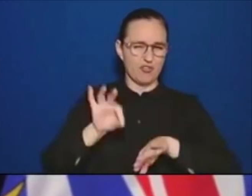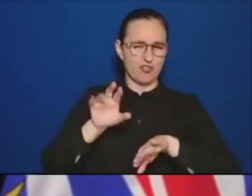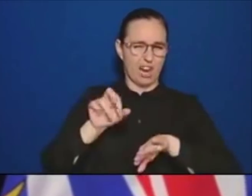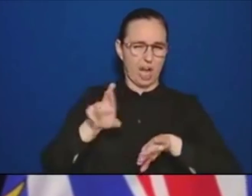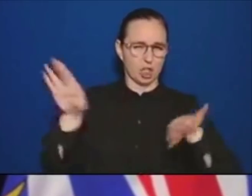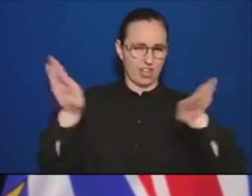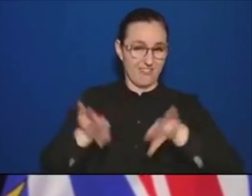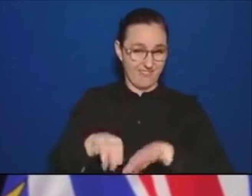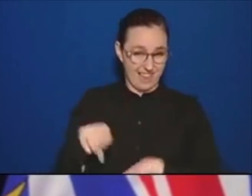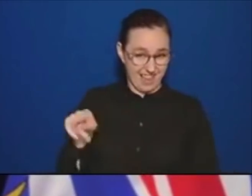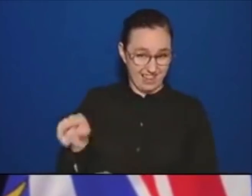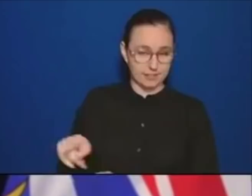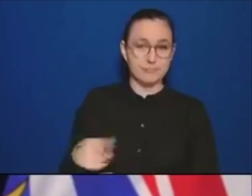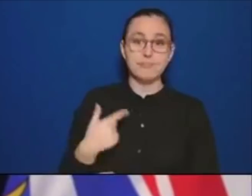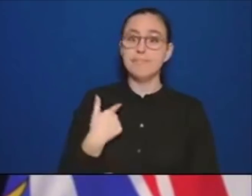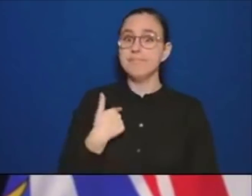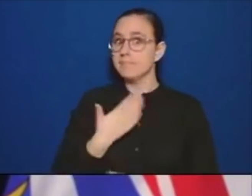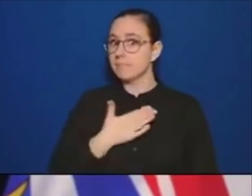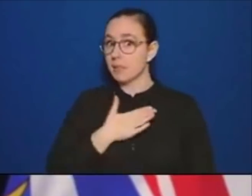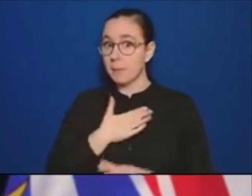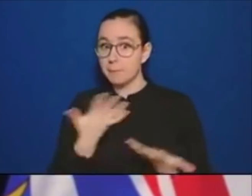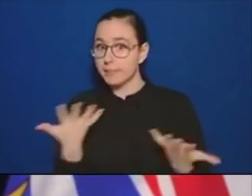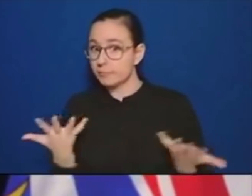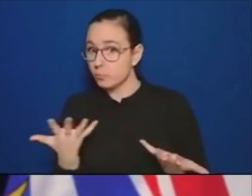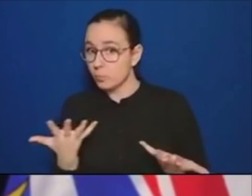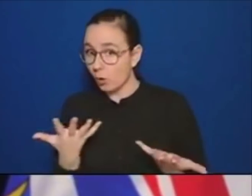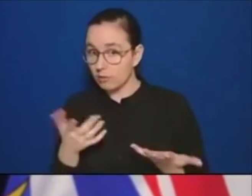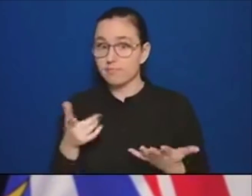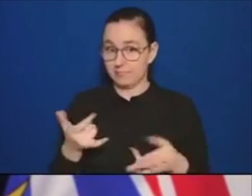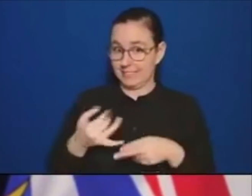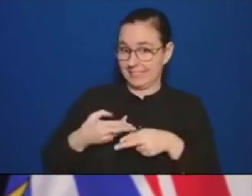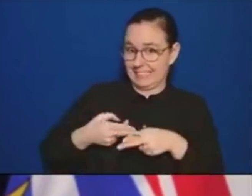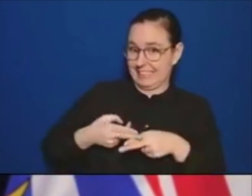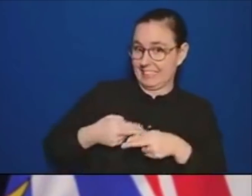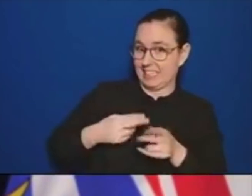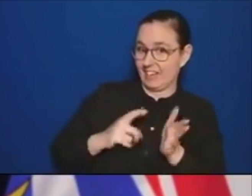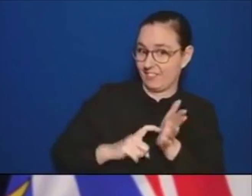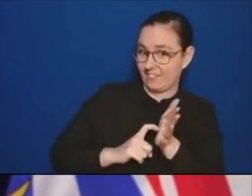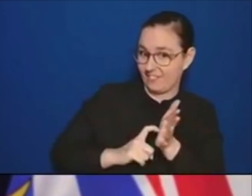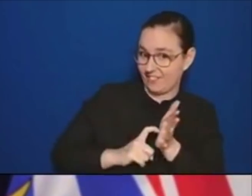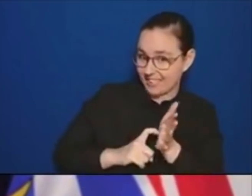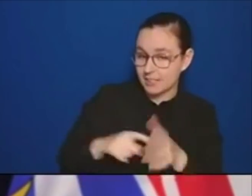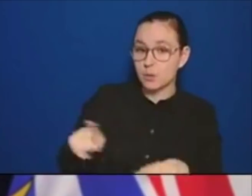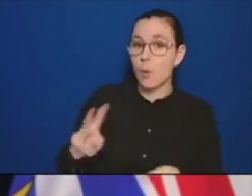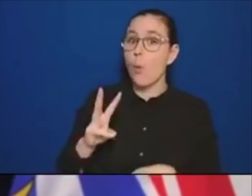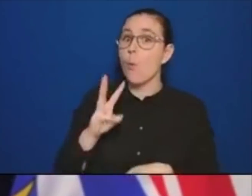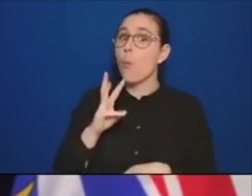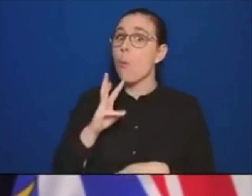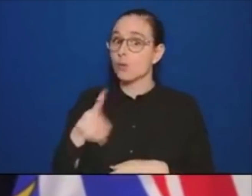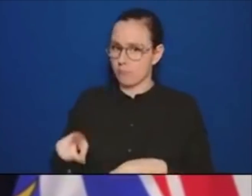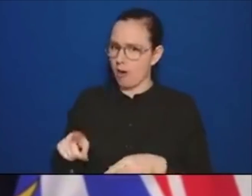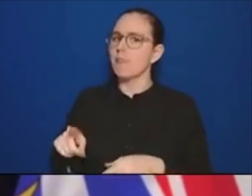now completed and that water levels continue to recede. Today, our crews are on the